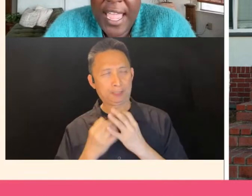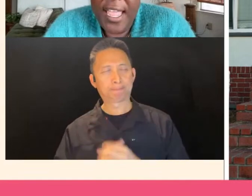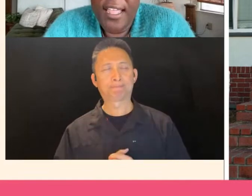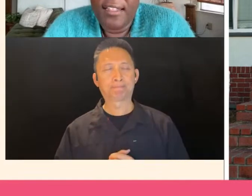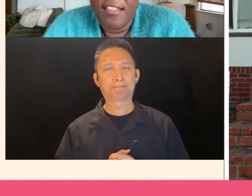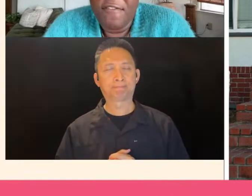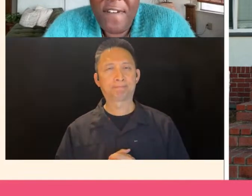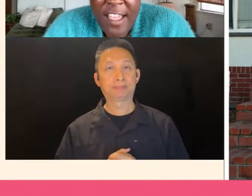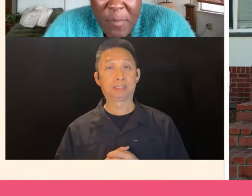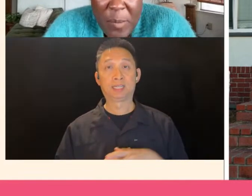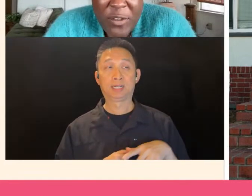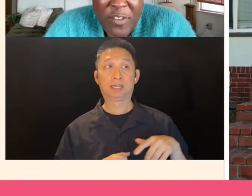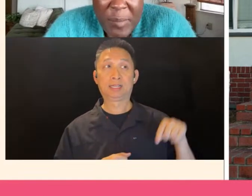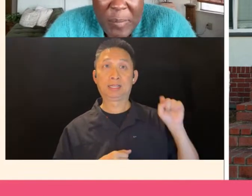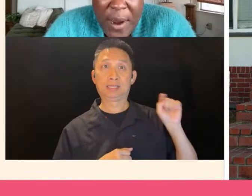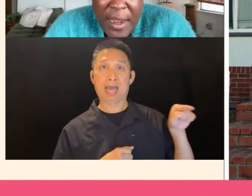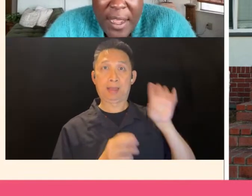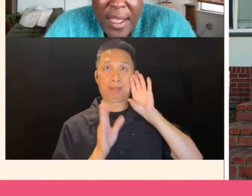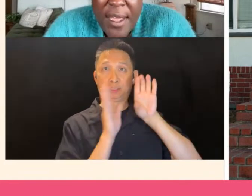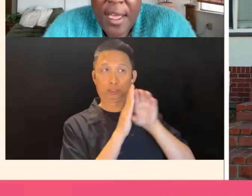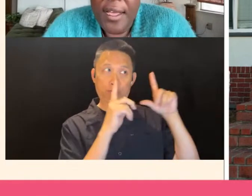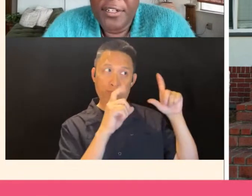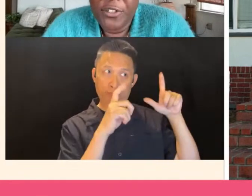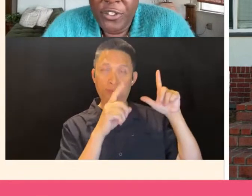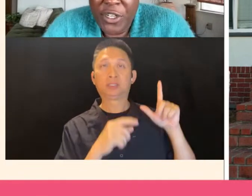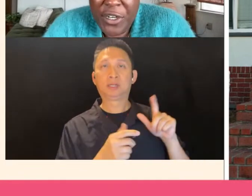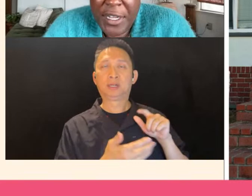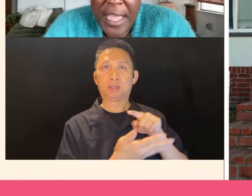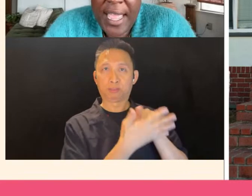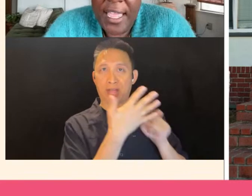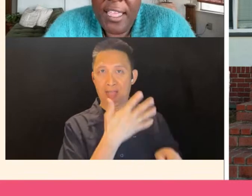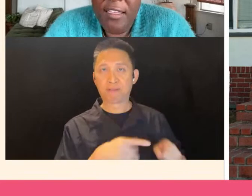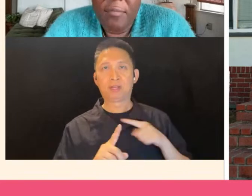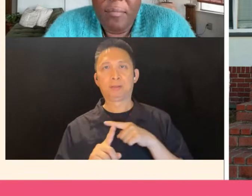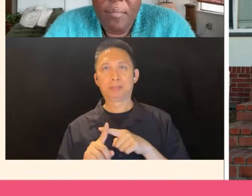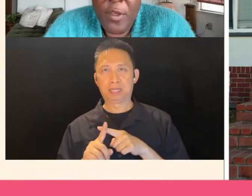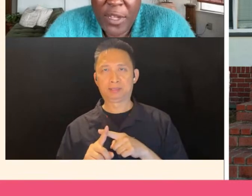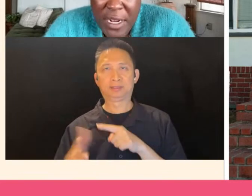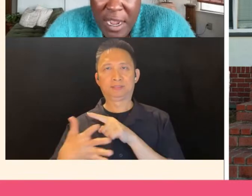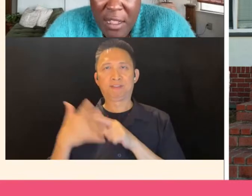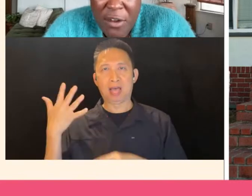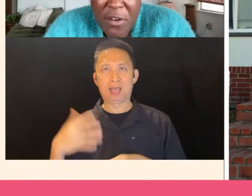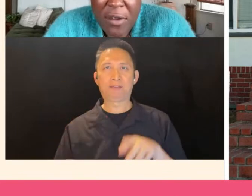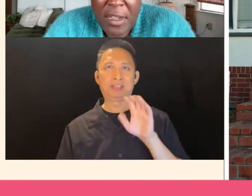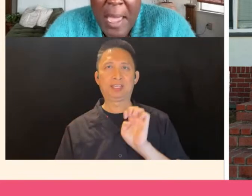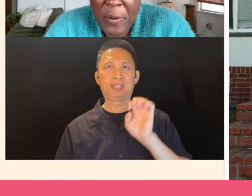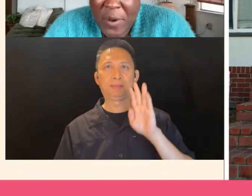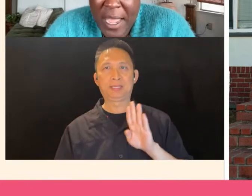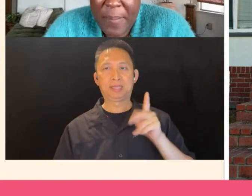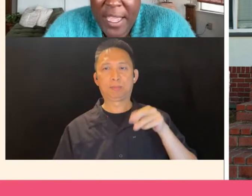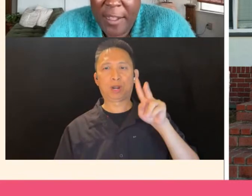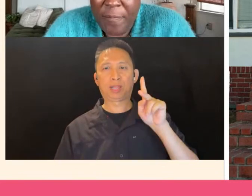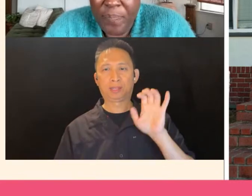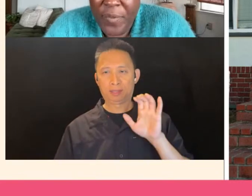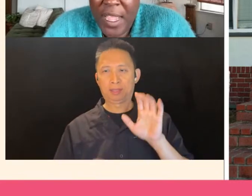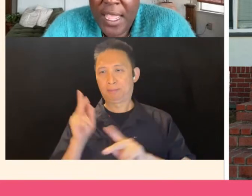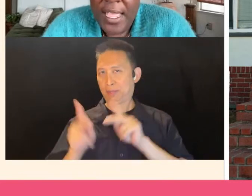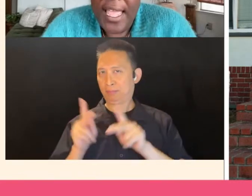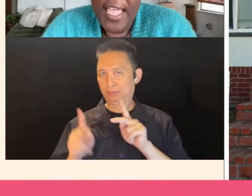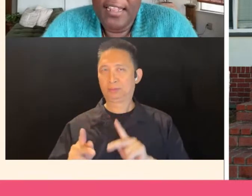owners and the 5 members of EBPREC undertook a $1 million capital